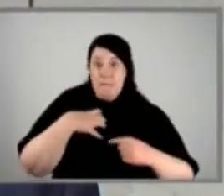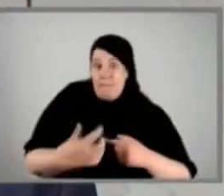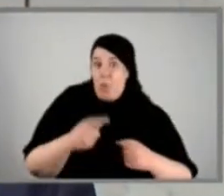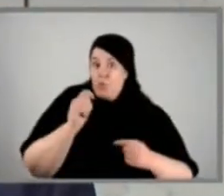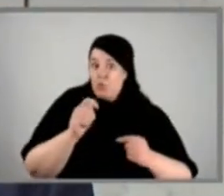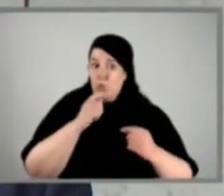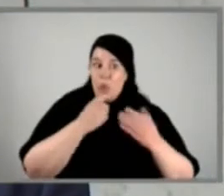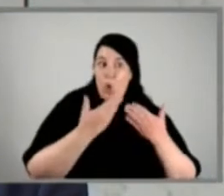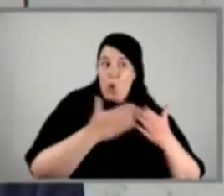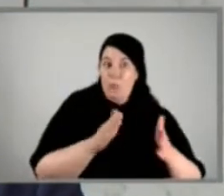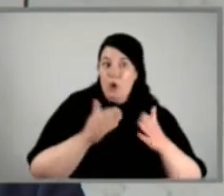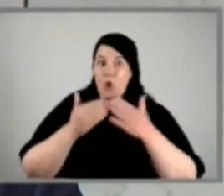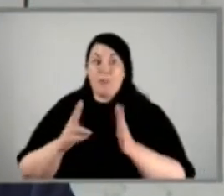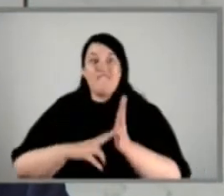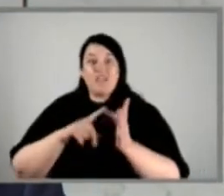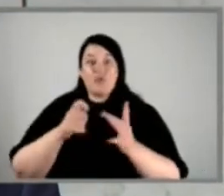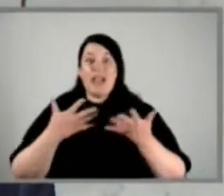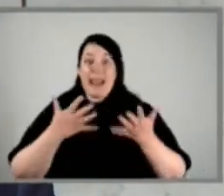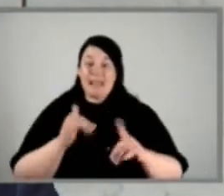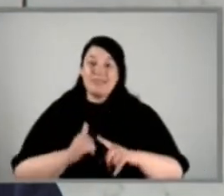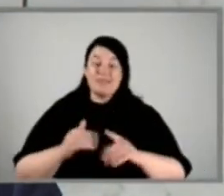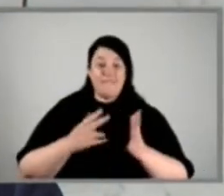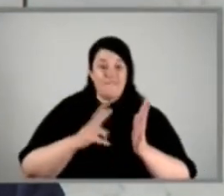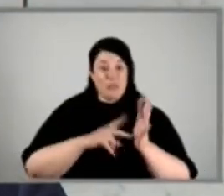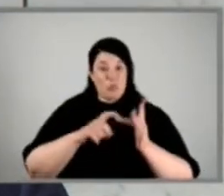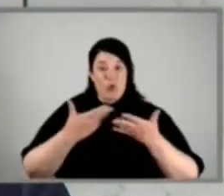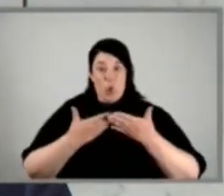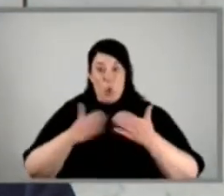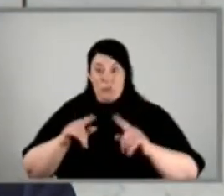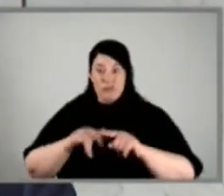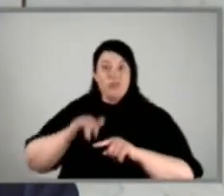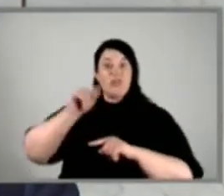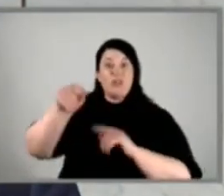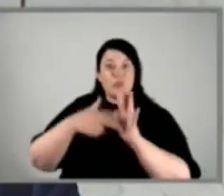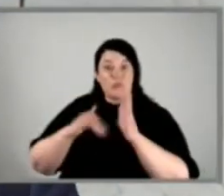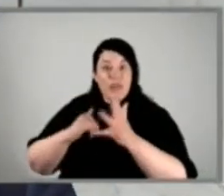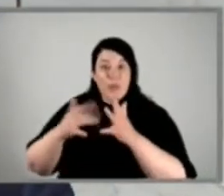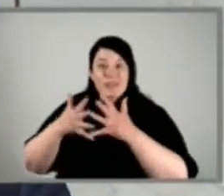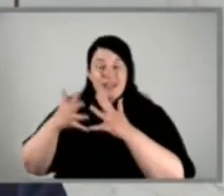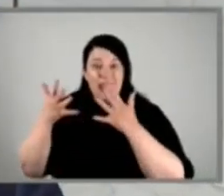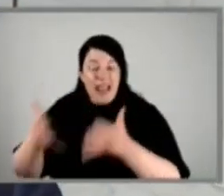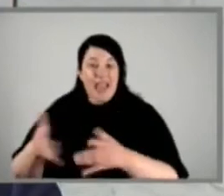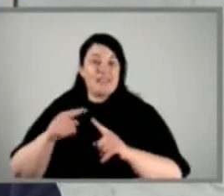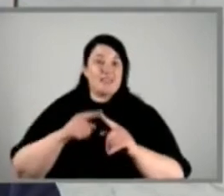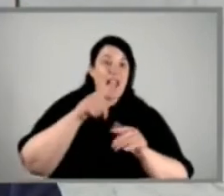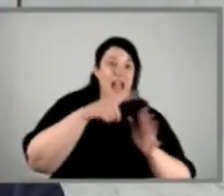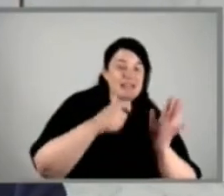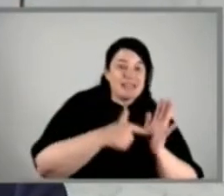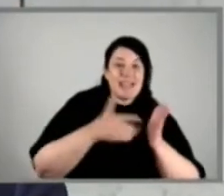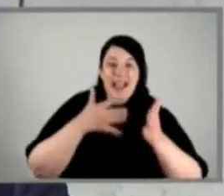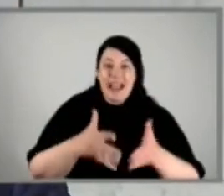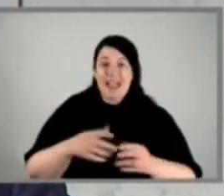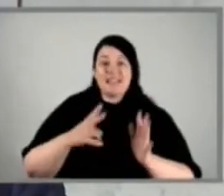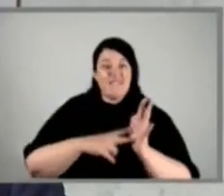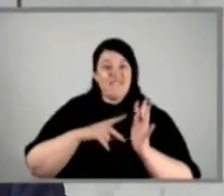Victoria. We've got Victoria opening up as well, and people moving around and accepting international flights, which is not too far